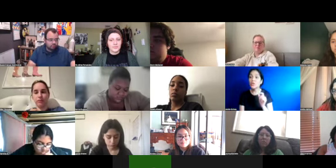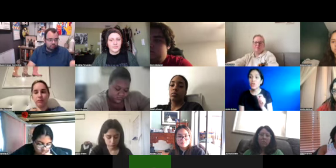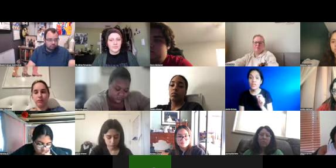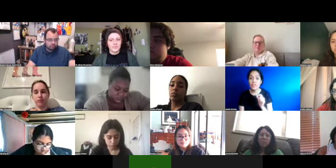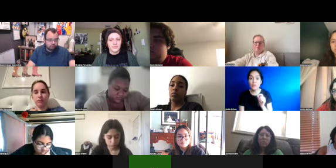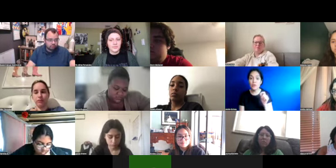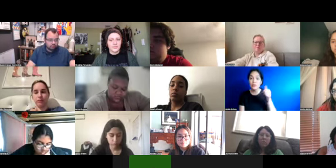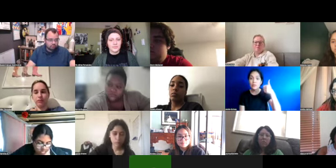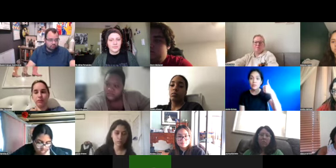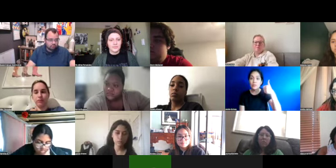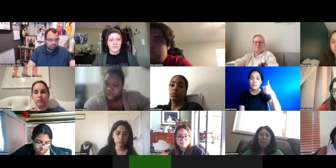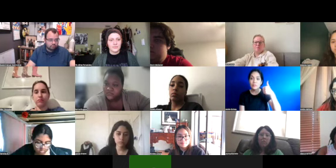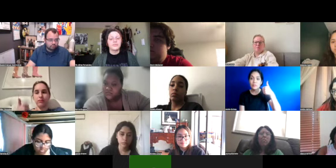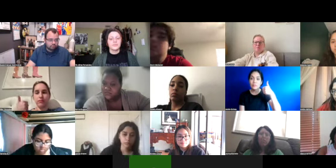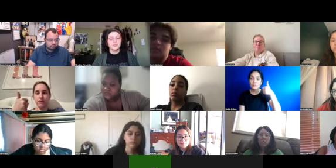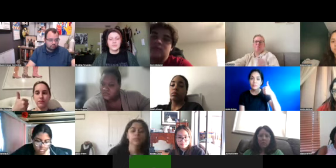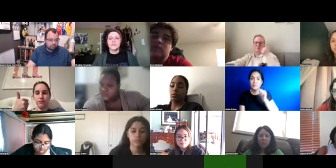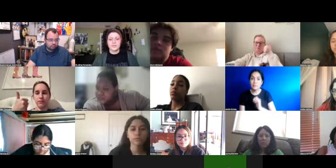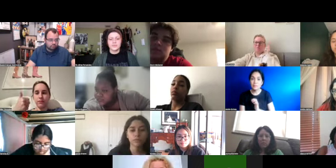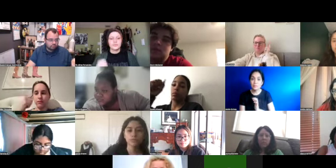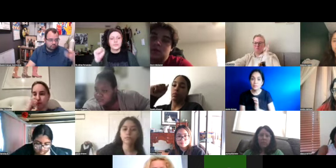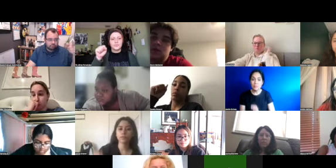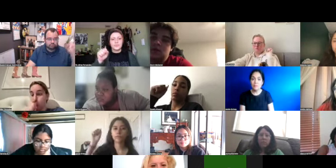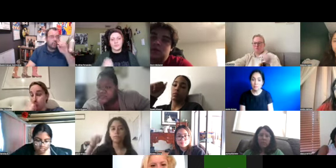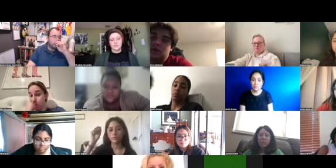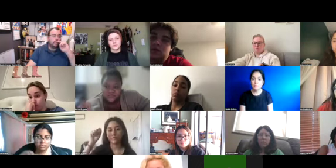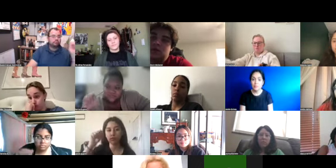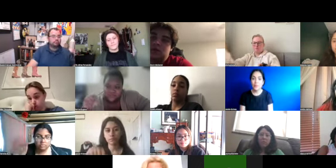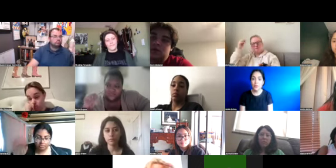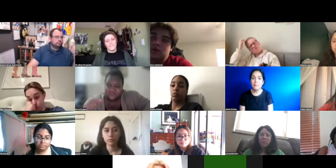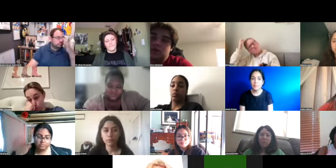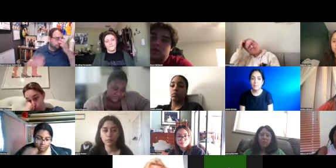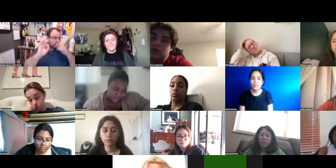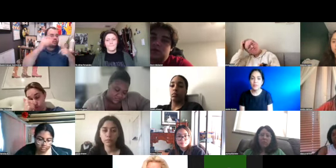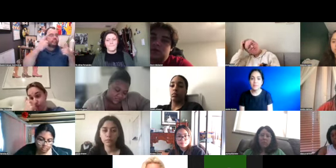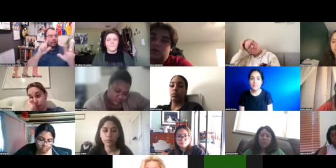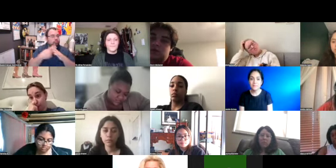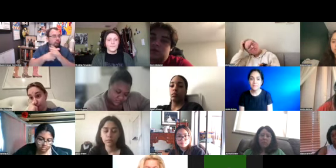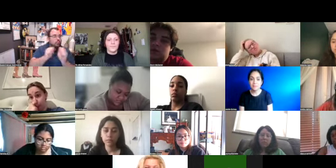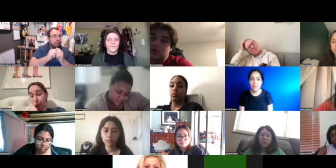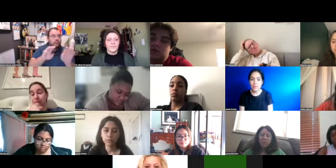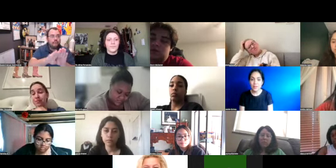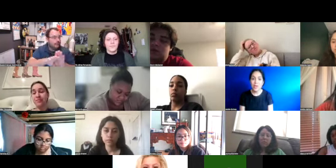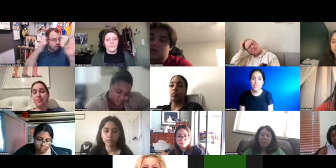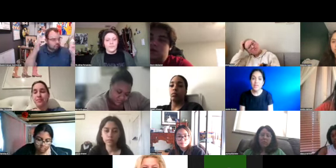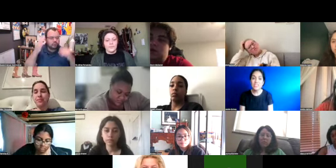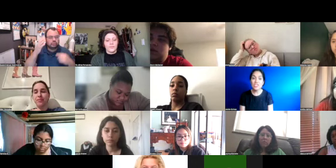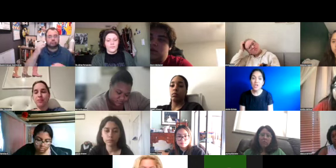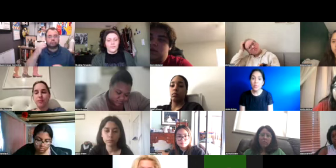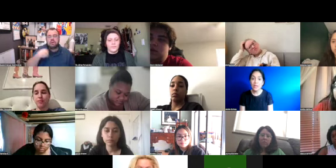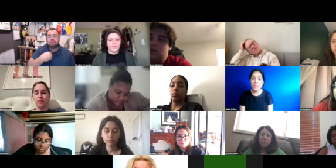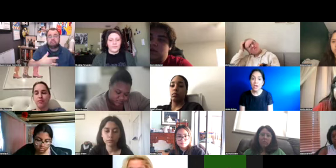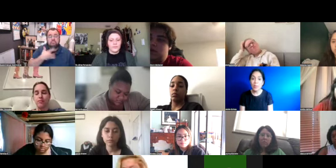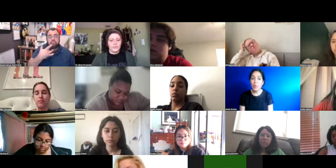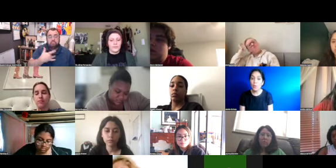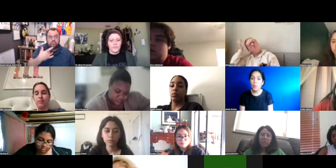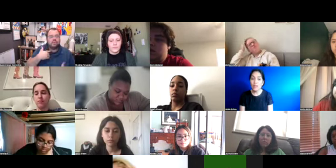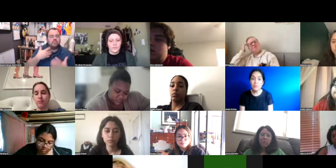Can you hear the interpreter? Yes, we can. Okay, perfect. Okay, so let's start